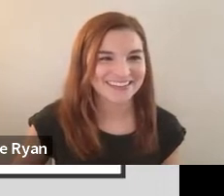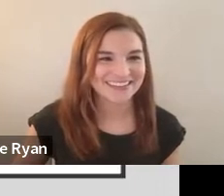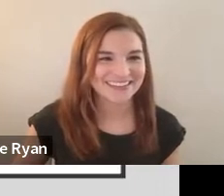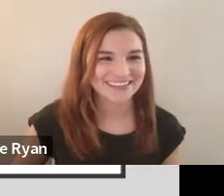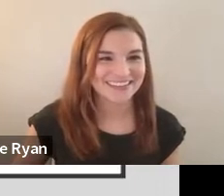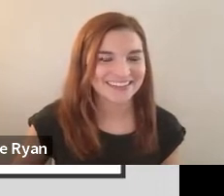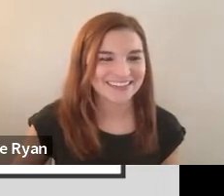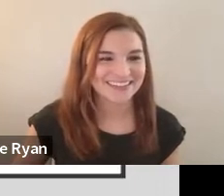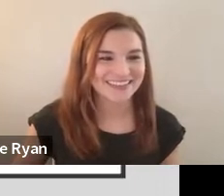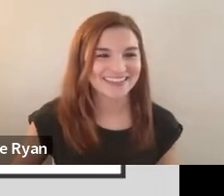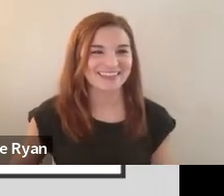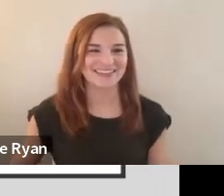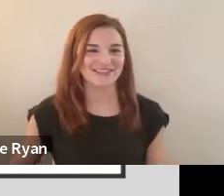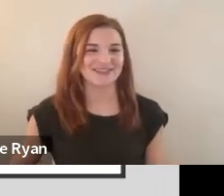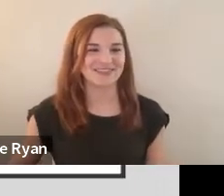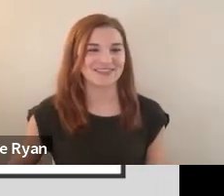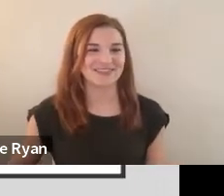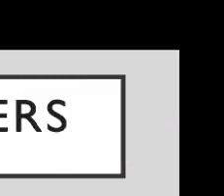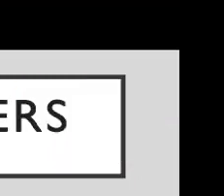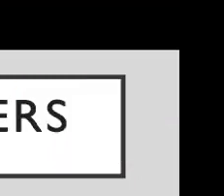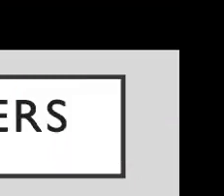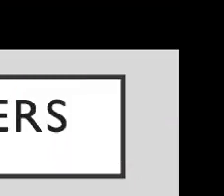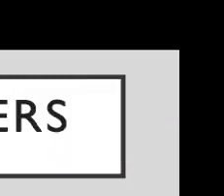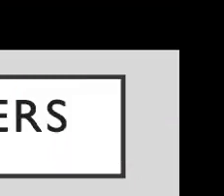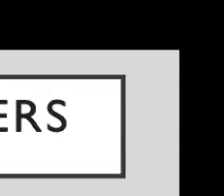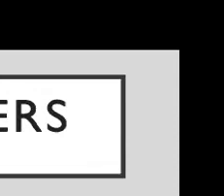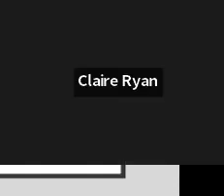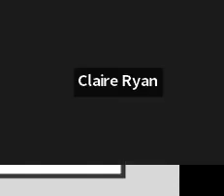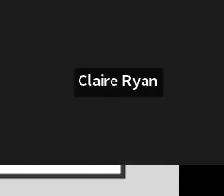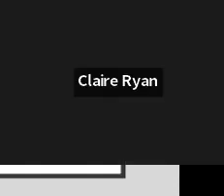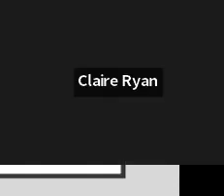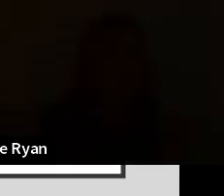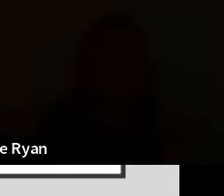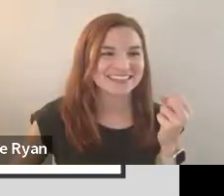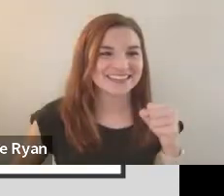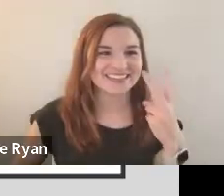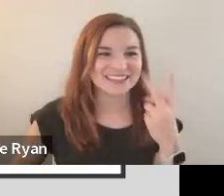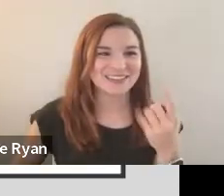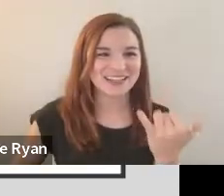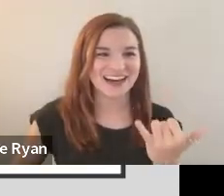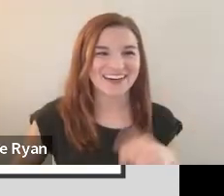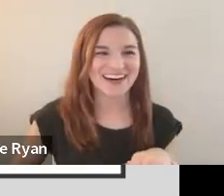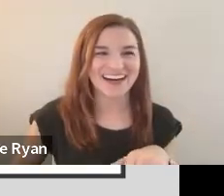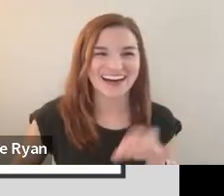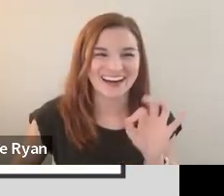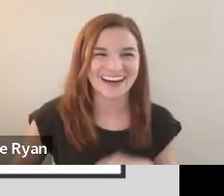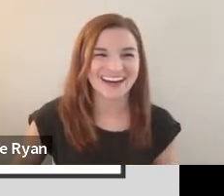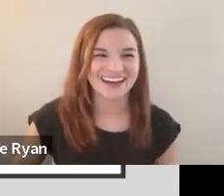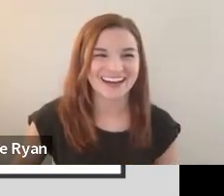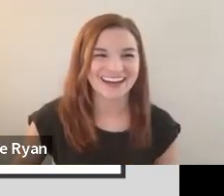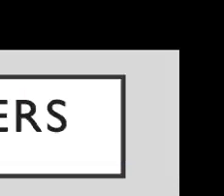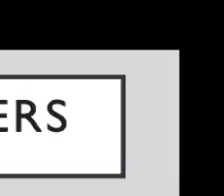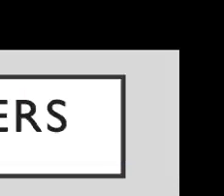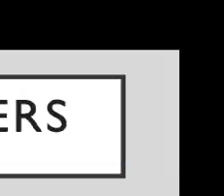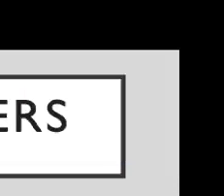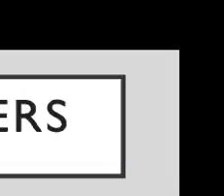you want to come up next? Yes. Can you see me now? Okay, great. Yeah,